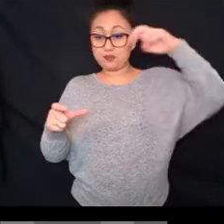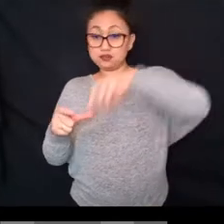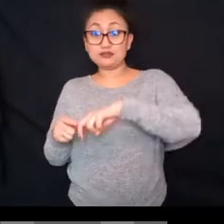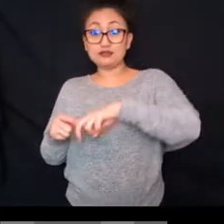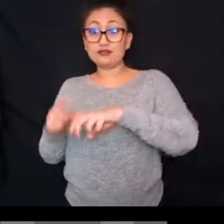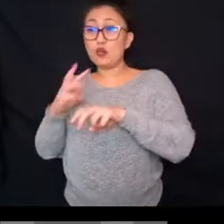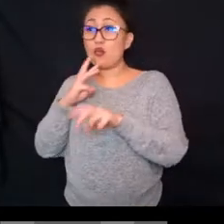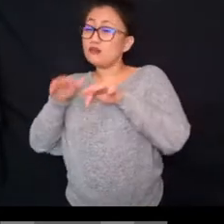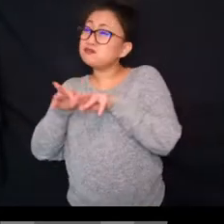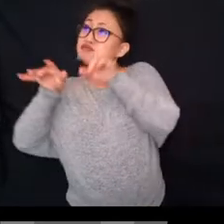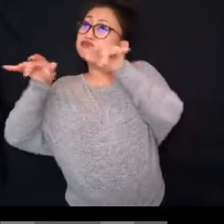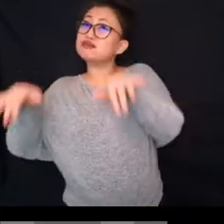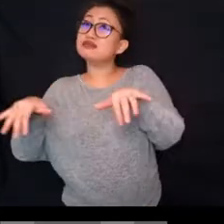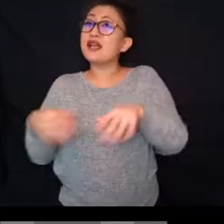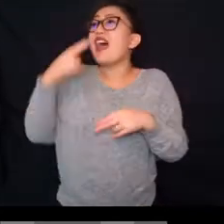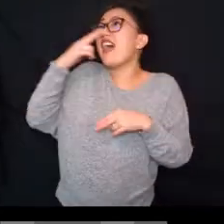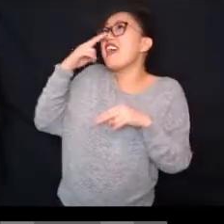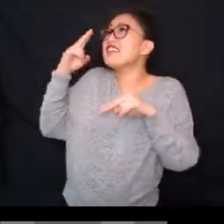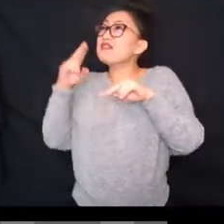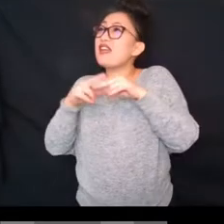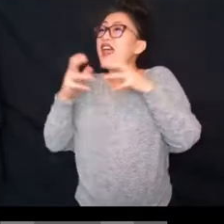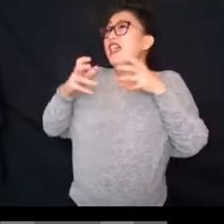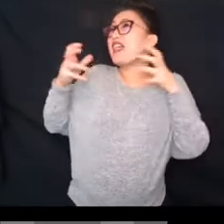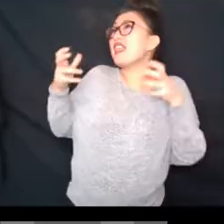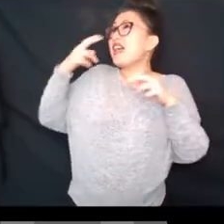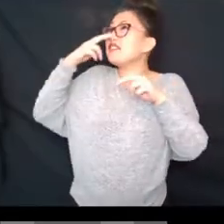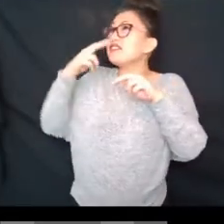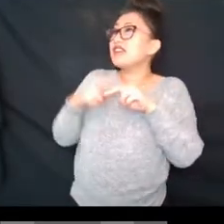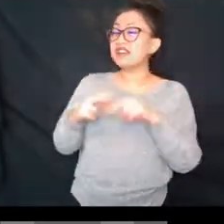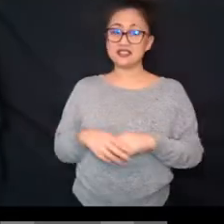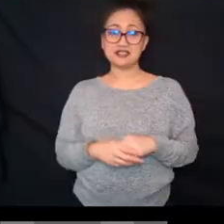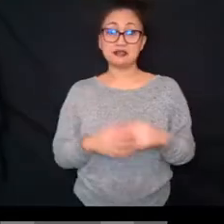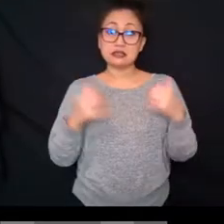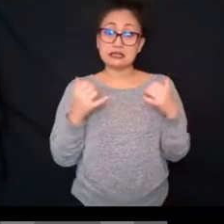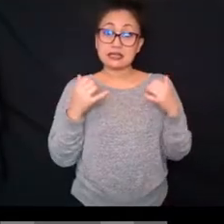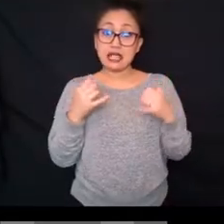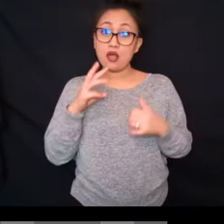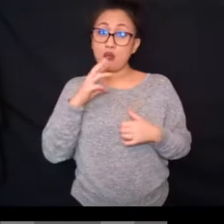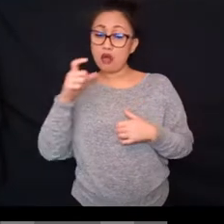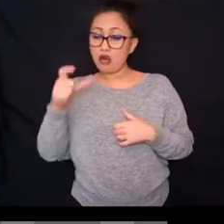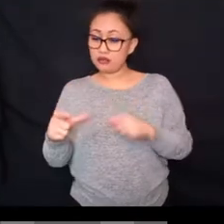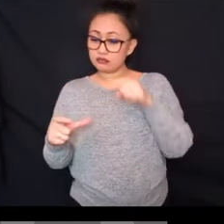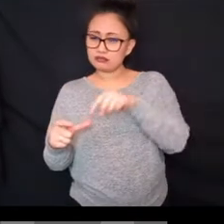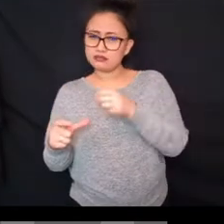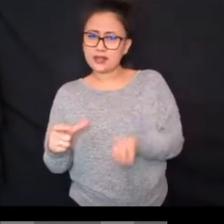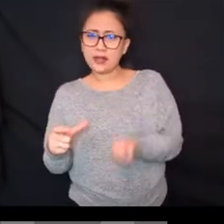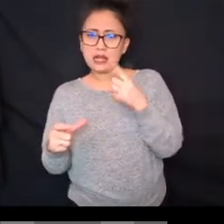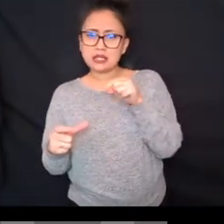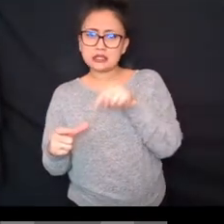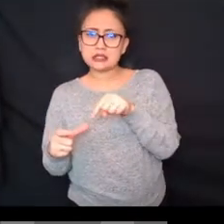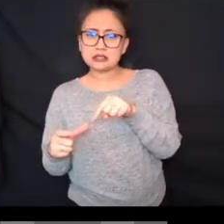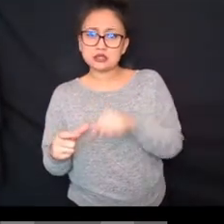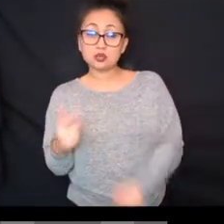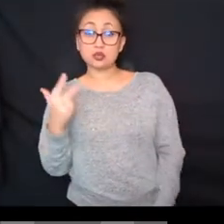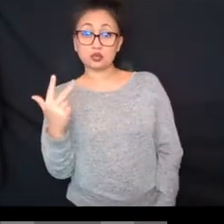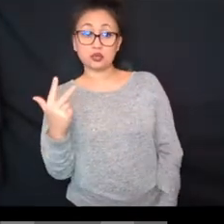fun, she cried. It's lots of fun. How many's in the water now? 3. 3. How many's outside the